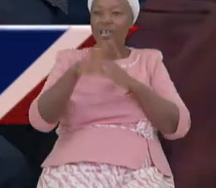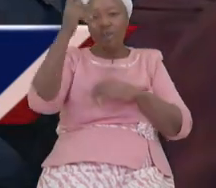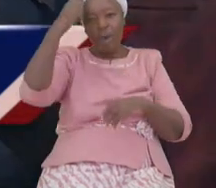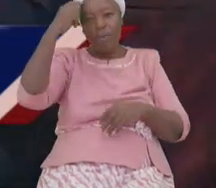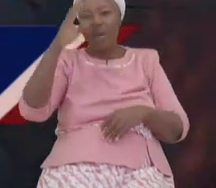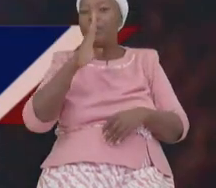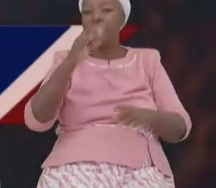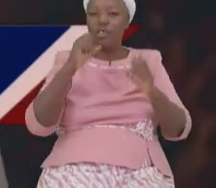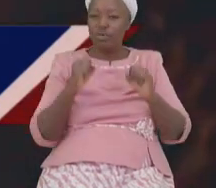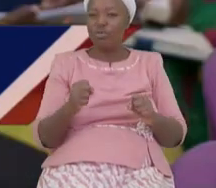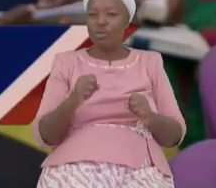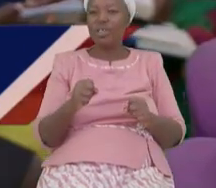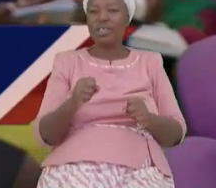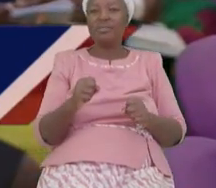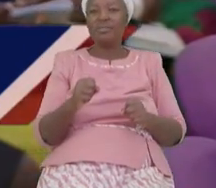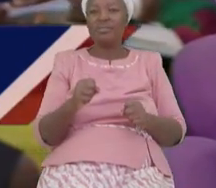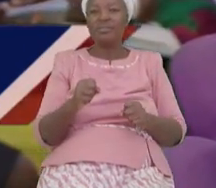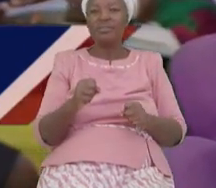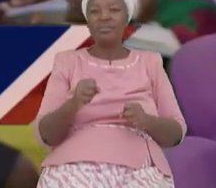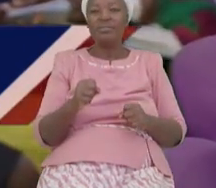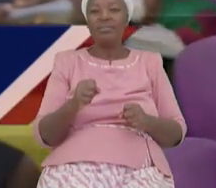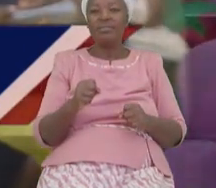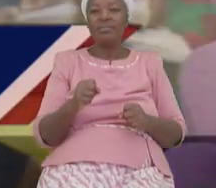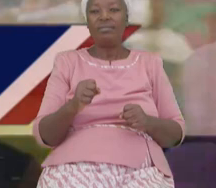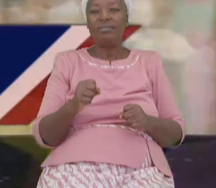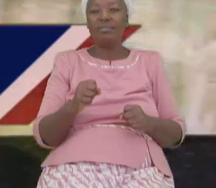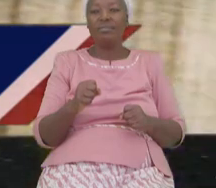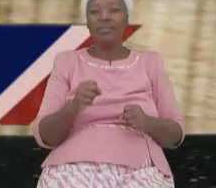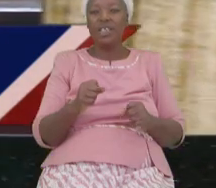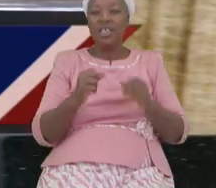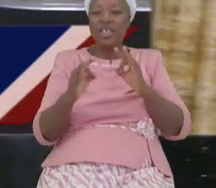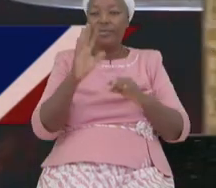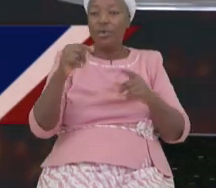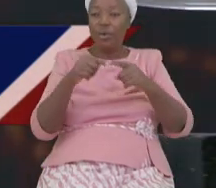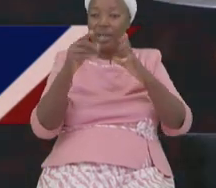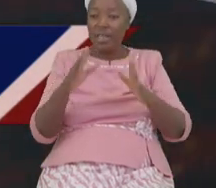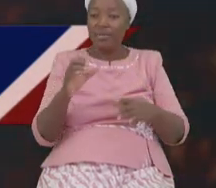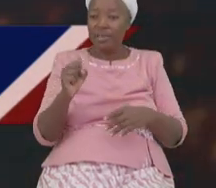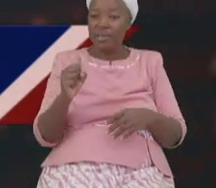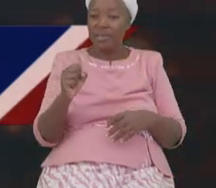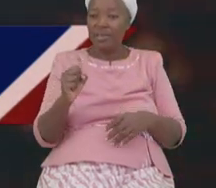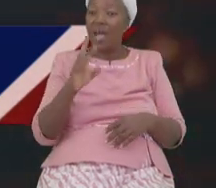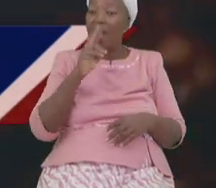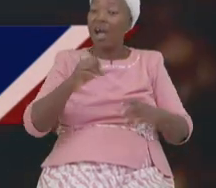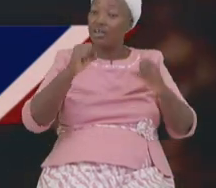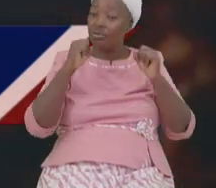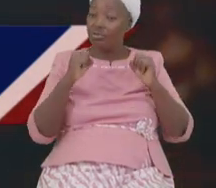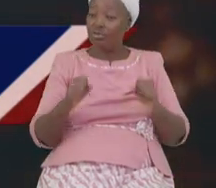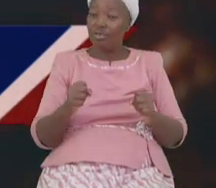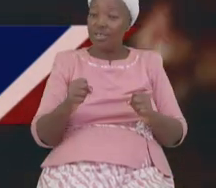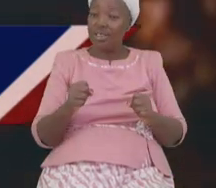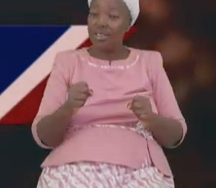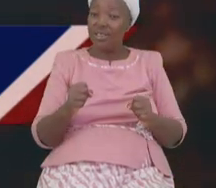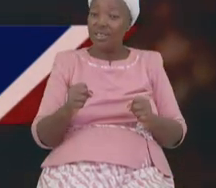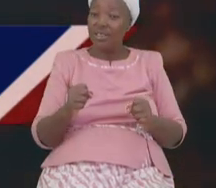mind, be strong. Amen. If your enemies are strong,